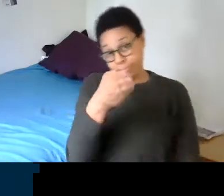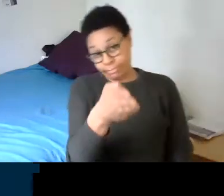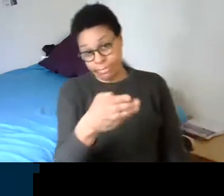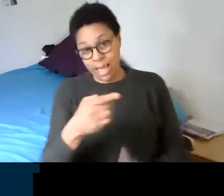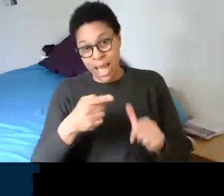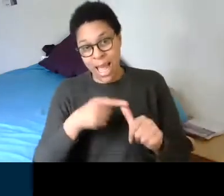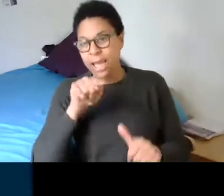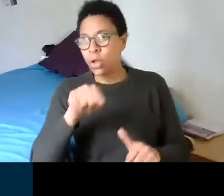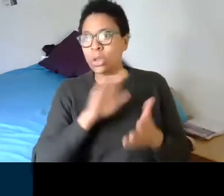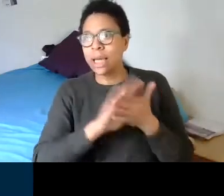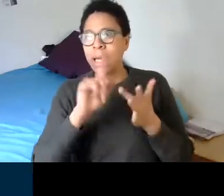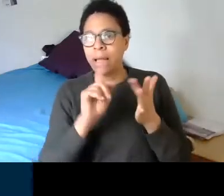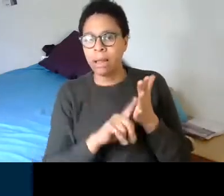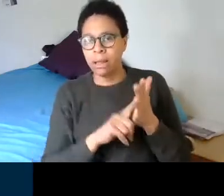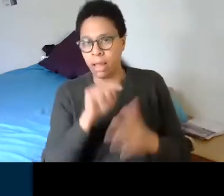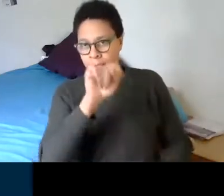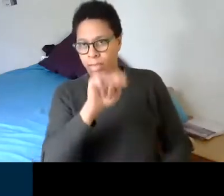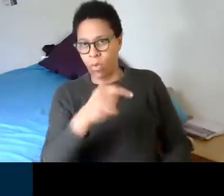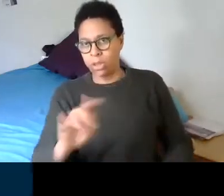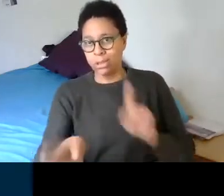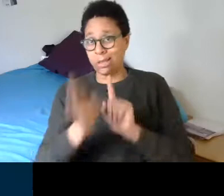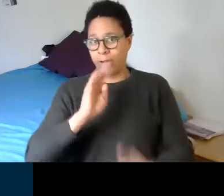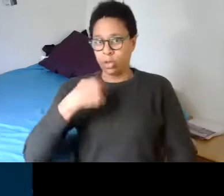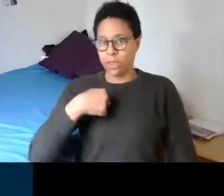a.hill@welcome.org. Thank you.